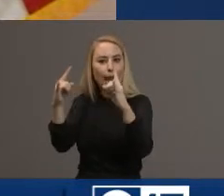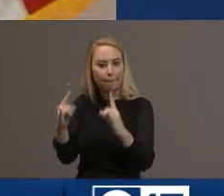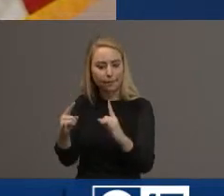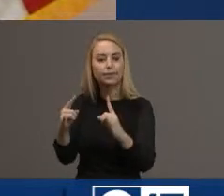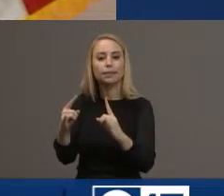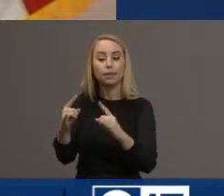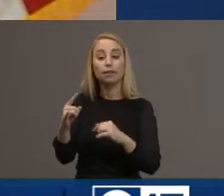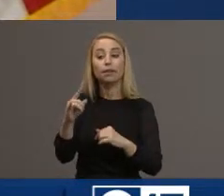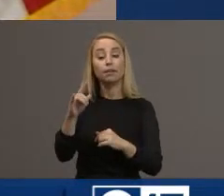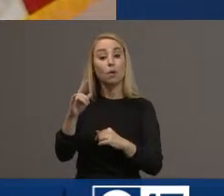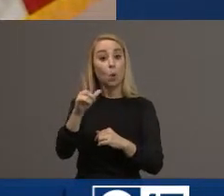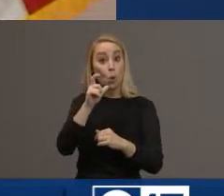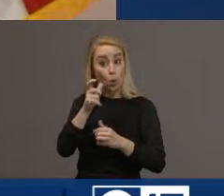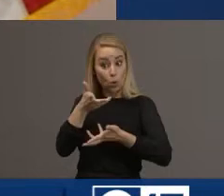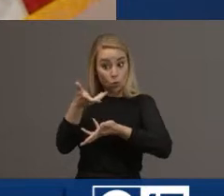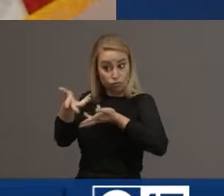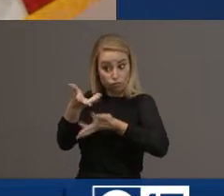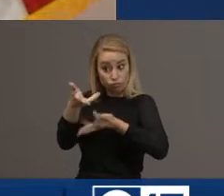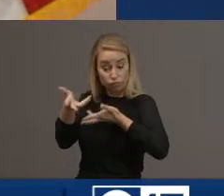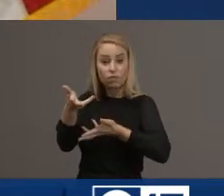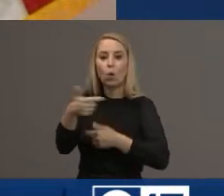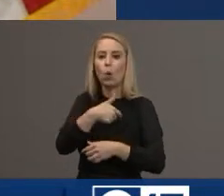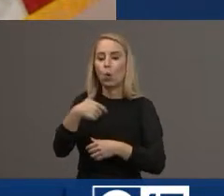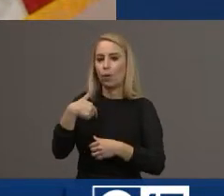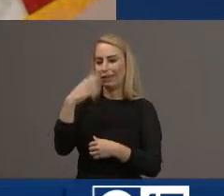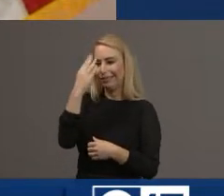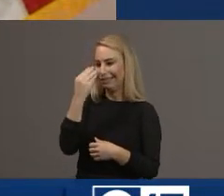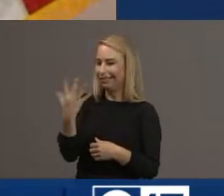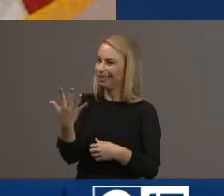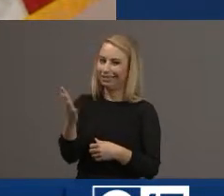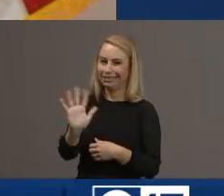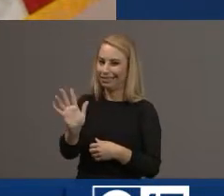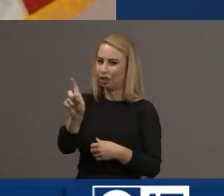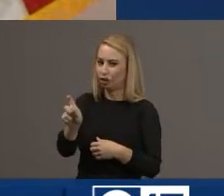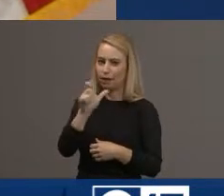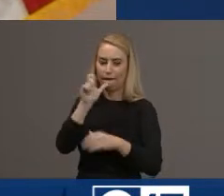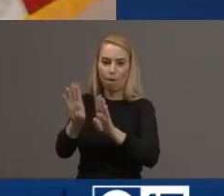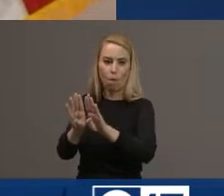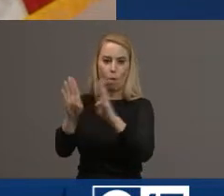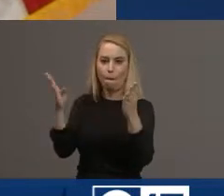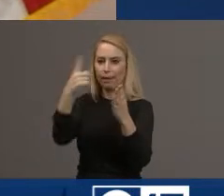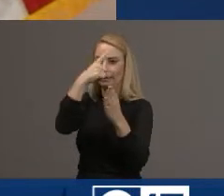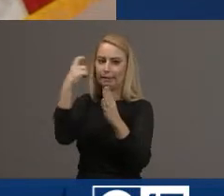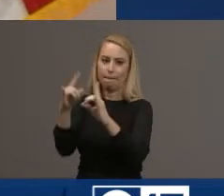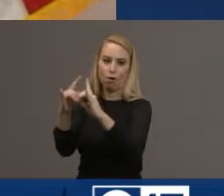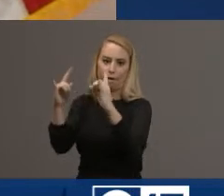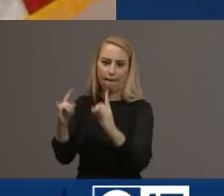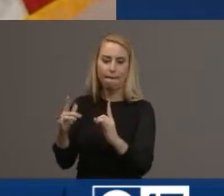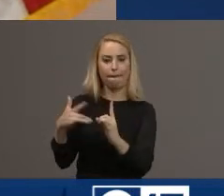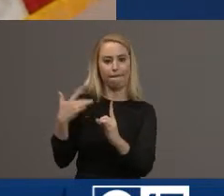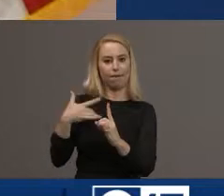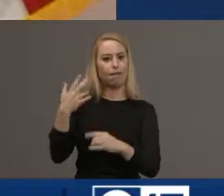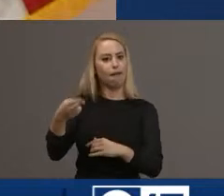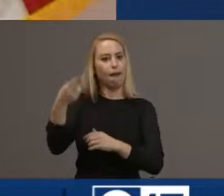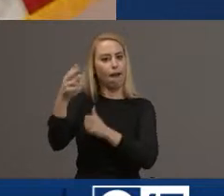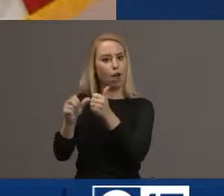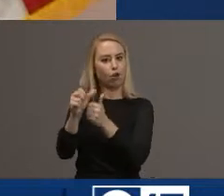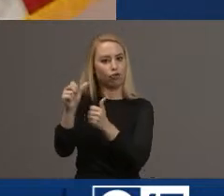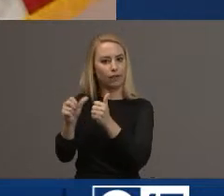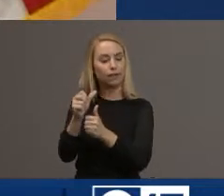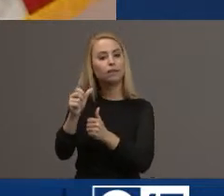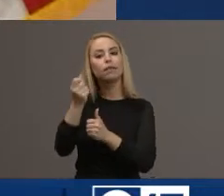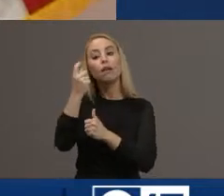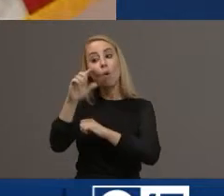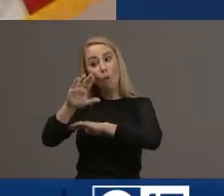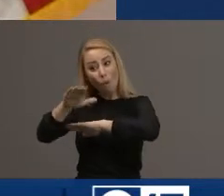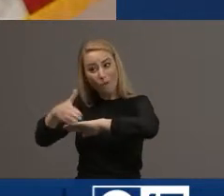the summer camps that have spoken to me, we have said we are not at a place to be opening. We believe that that is high risk if it's an overnight, like